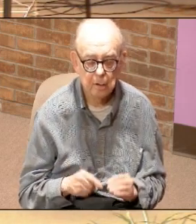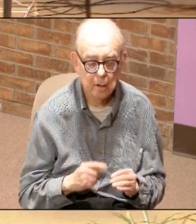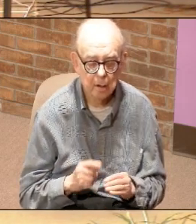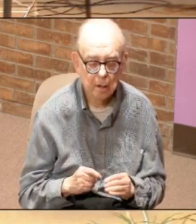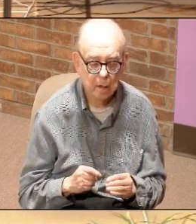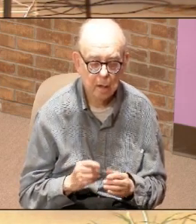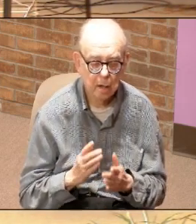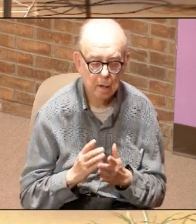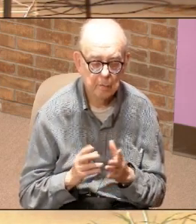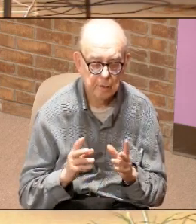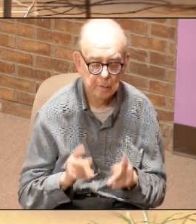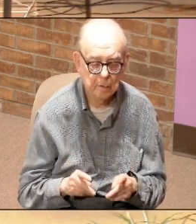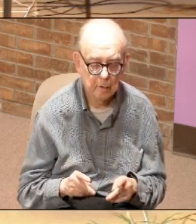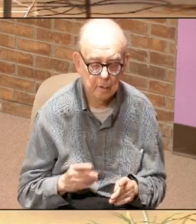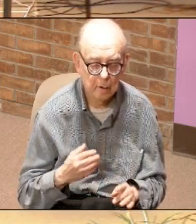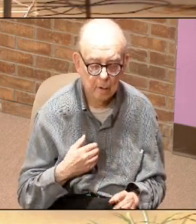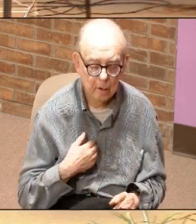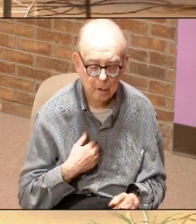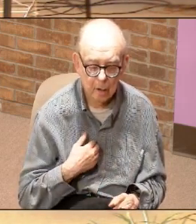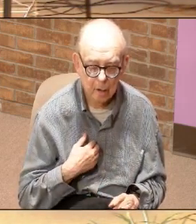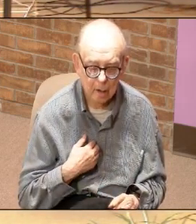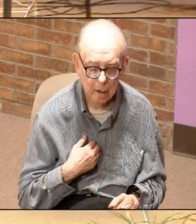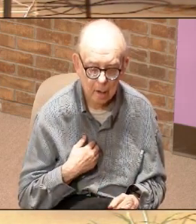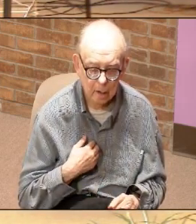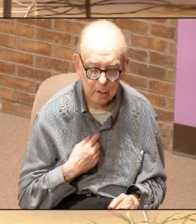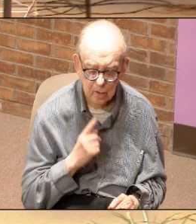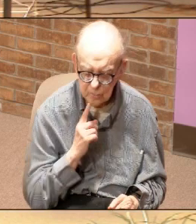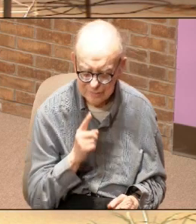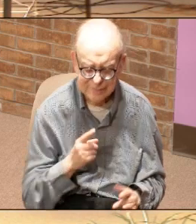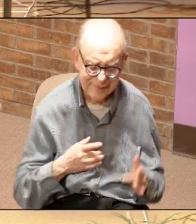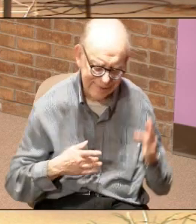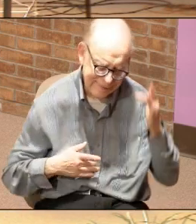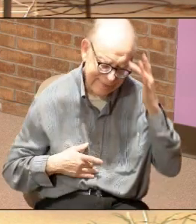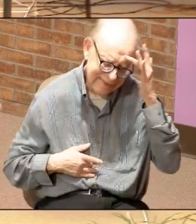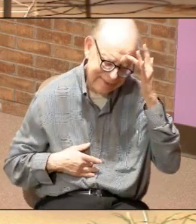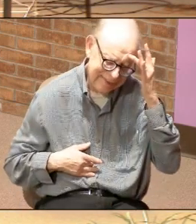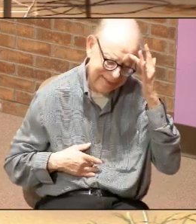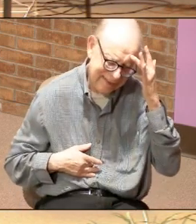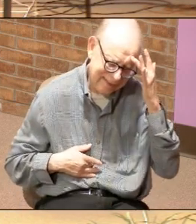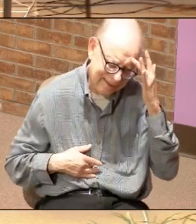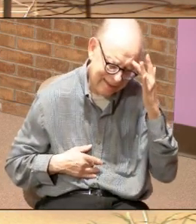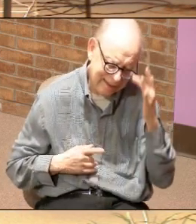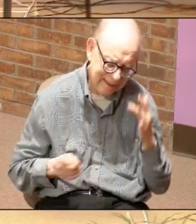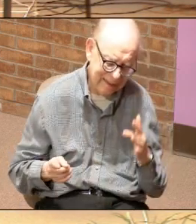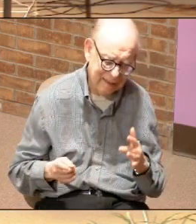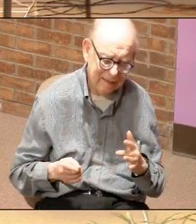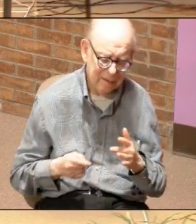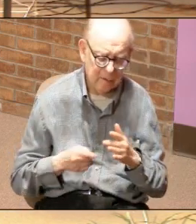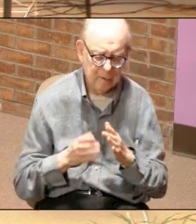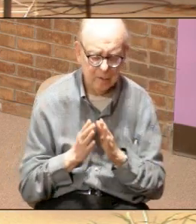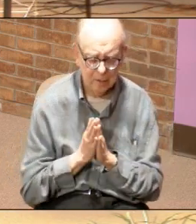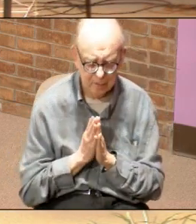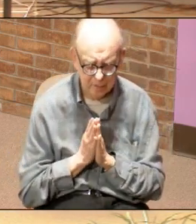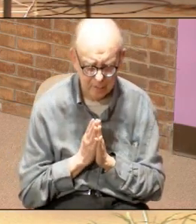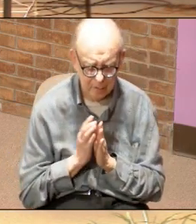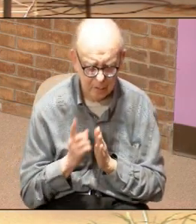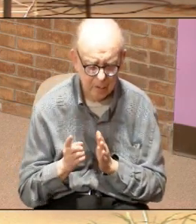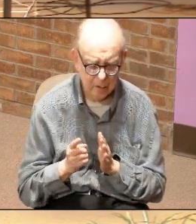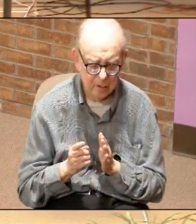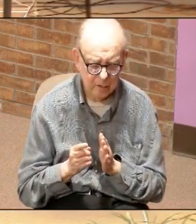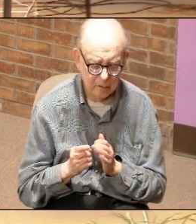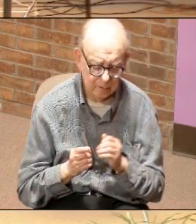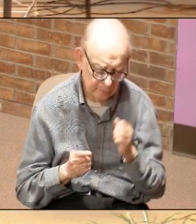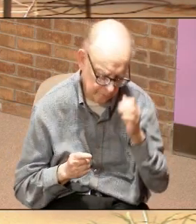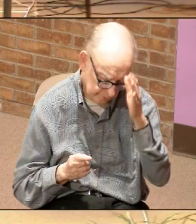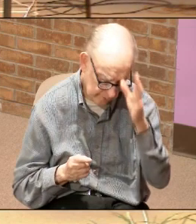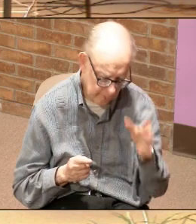about someone who was very, very sick. And they had been praying for him. I think it was a